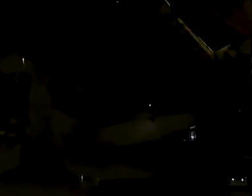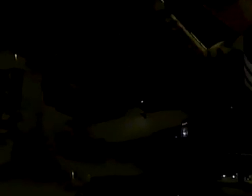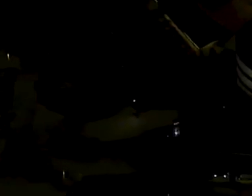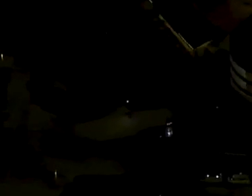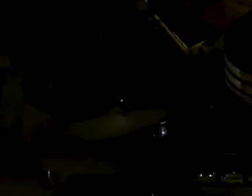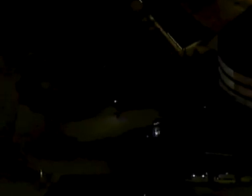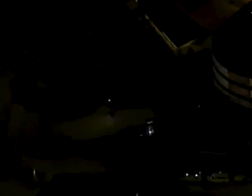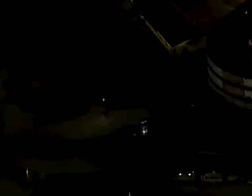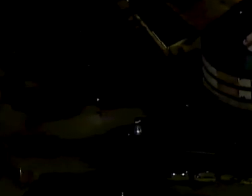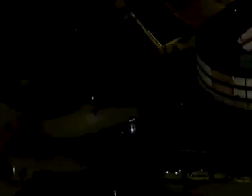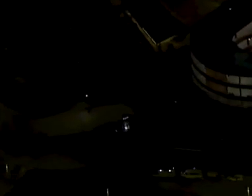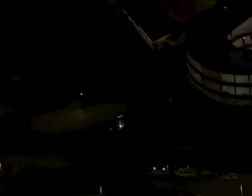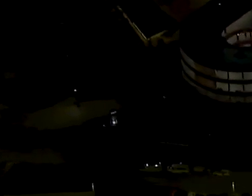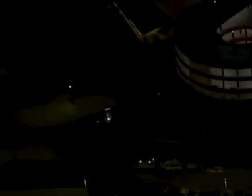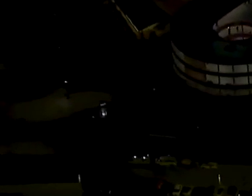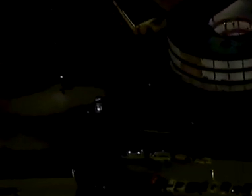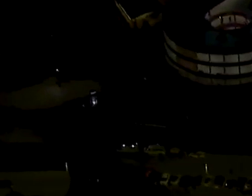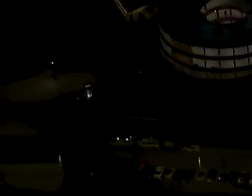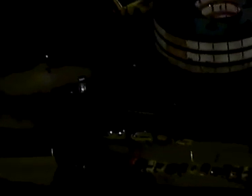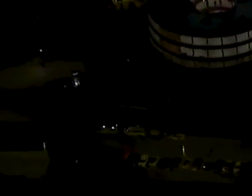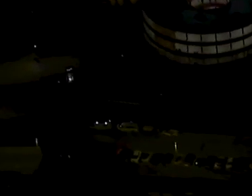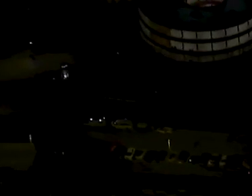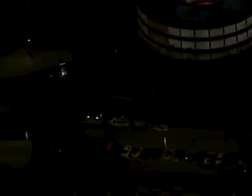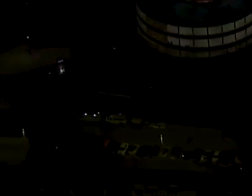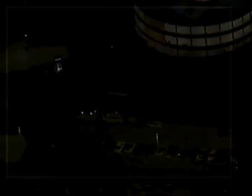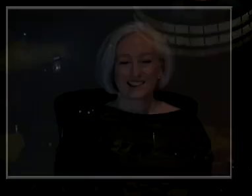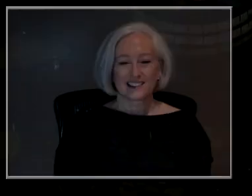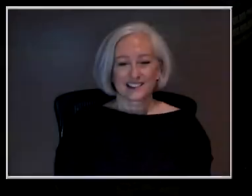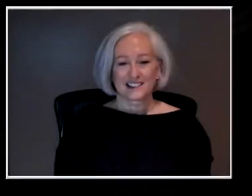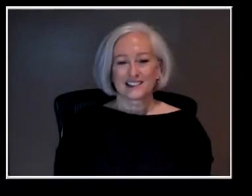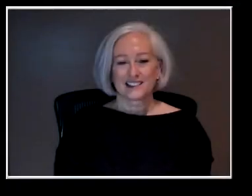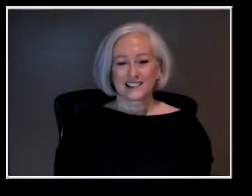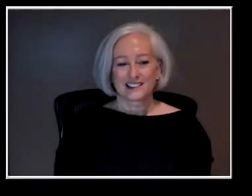that represent all 7 screenable cancers.